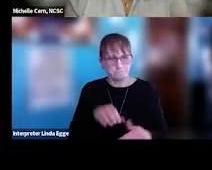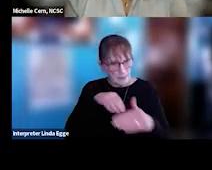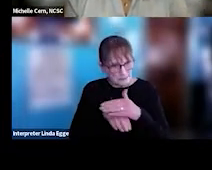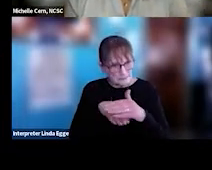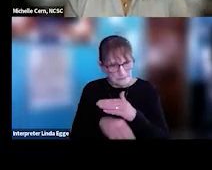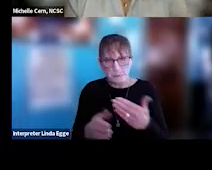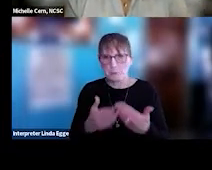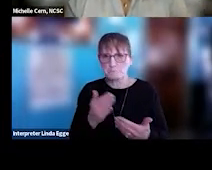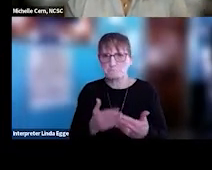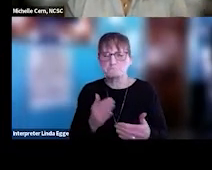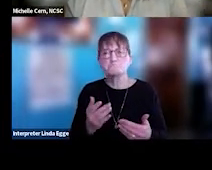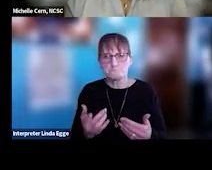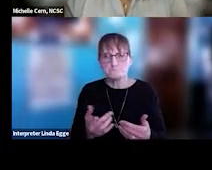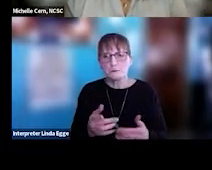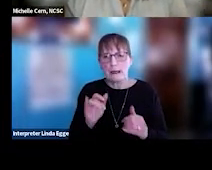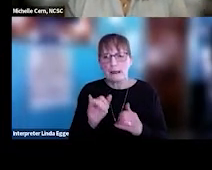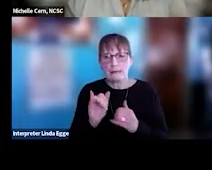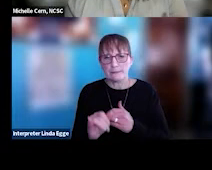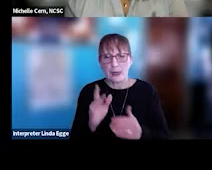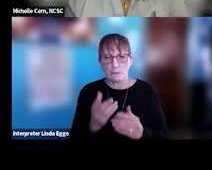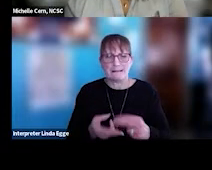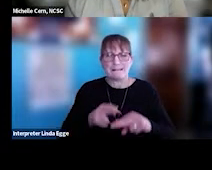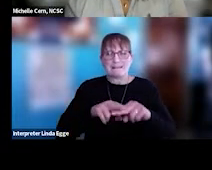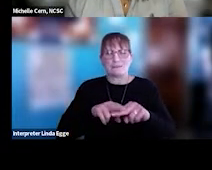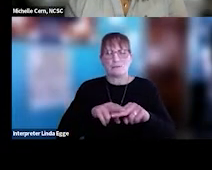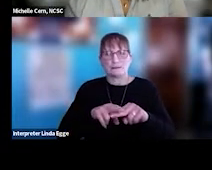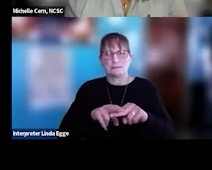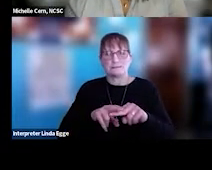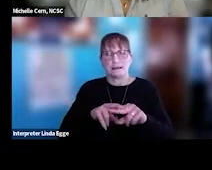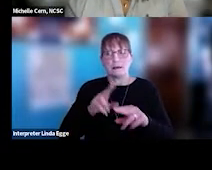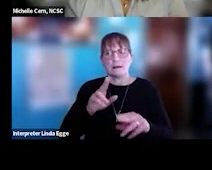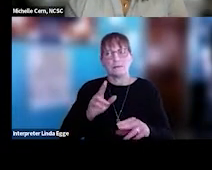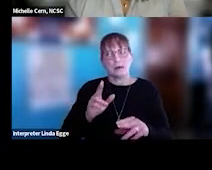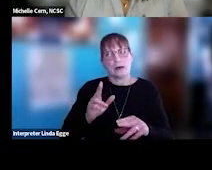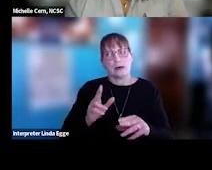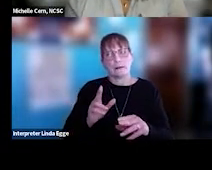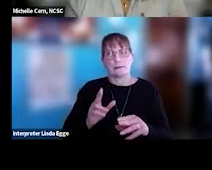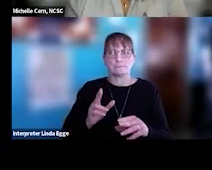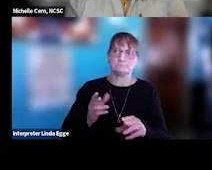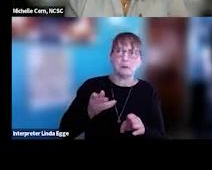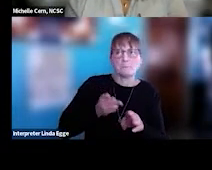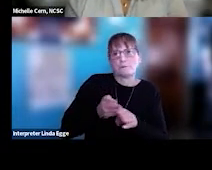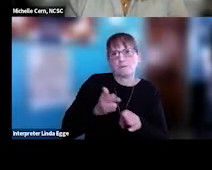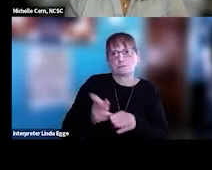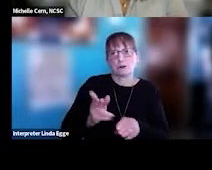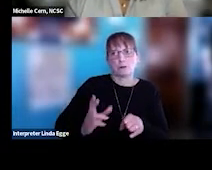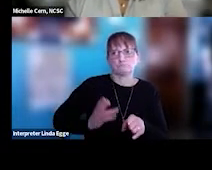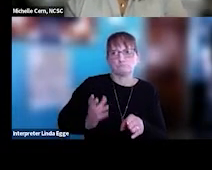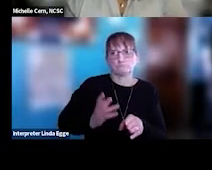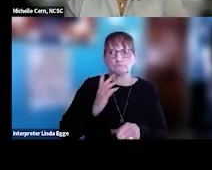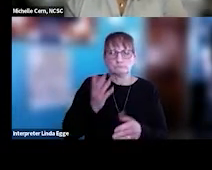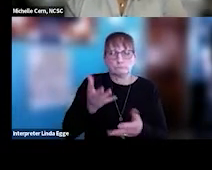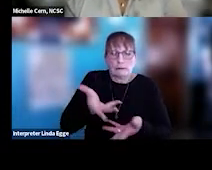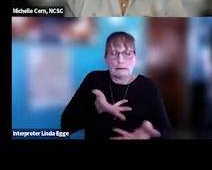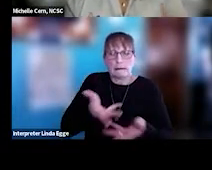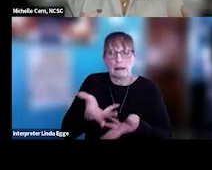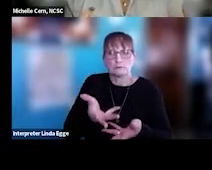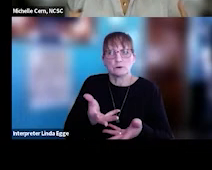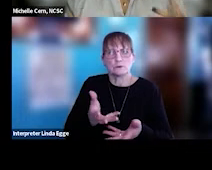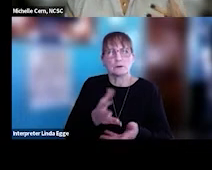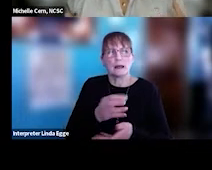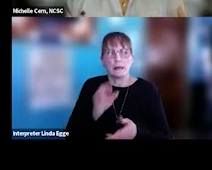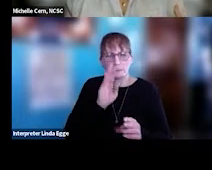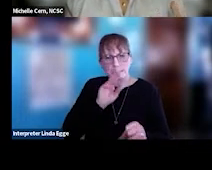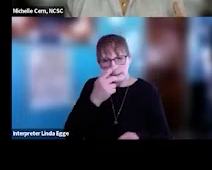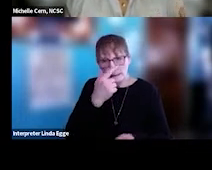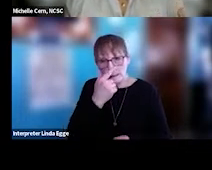accessible, and that would increase that professional interaction between colleagues with similar interests and concerns. So,